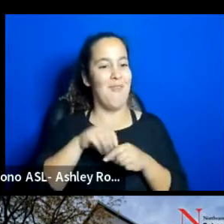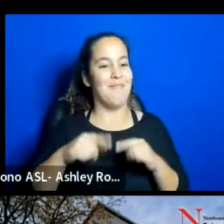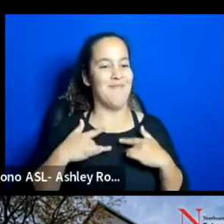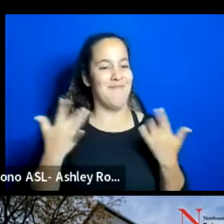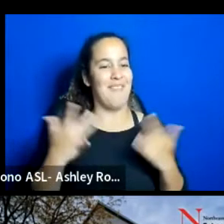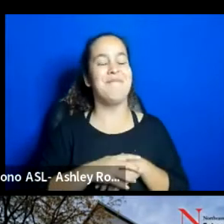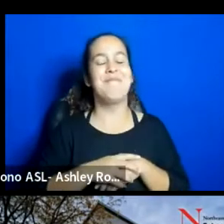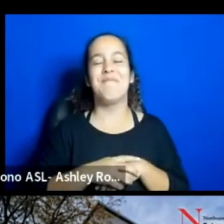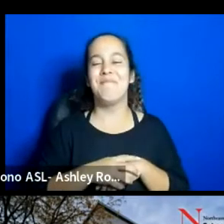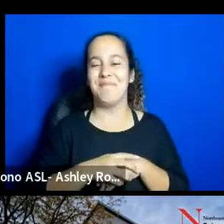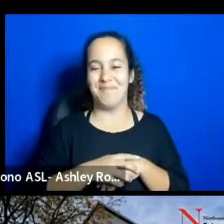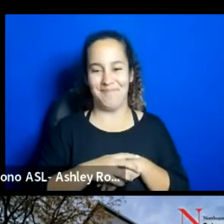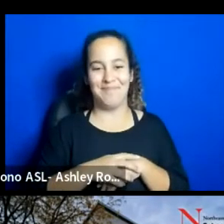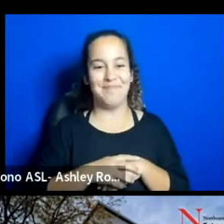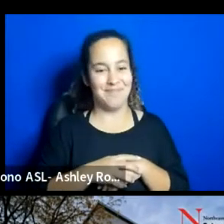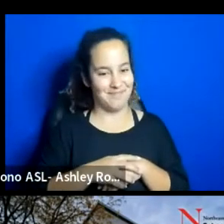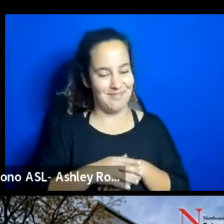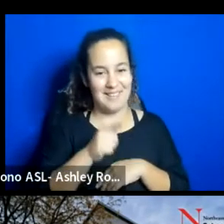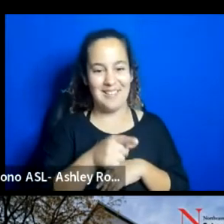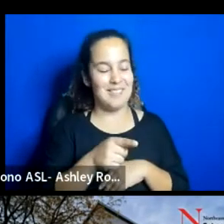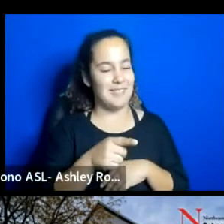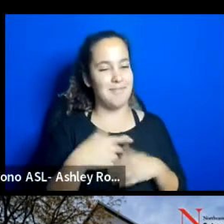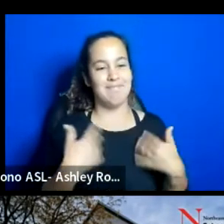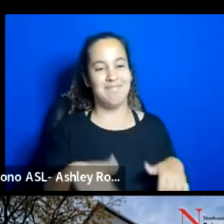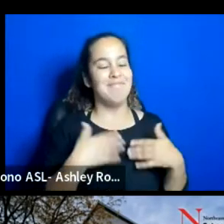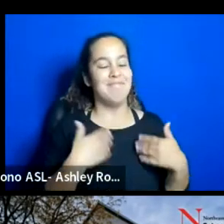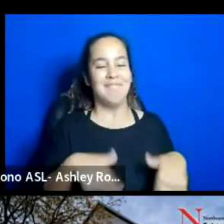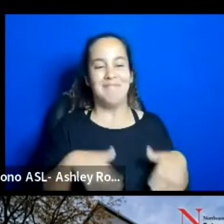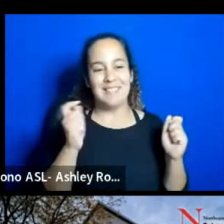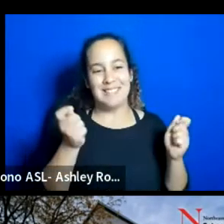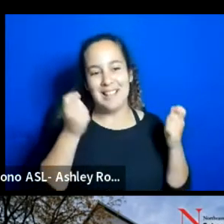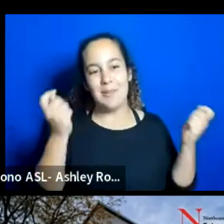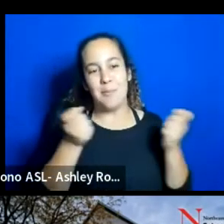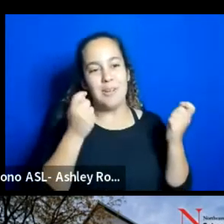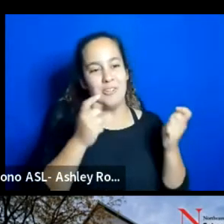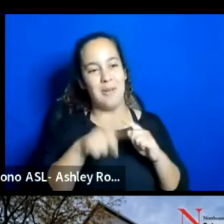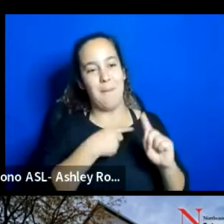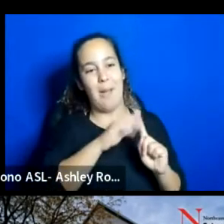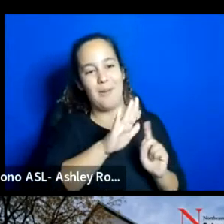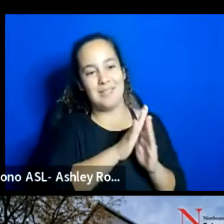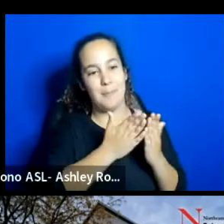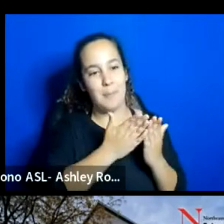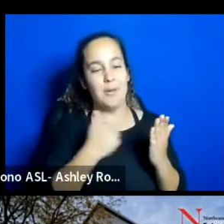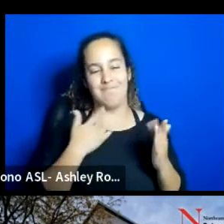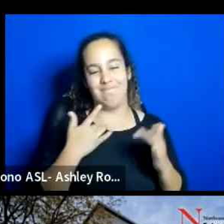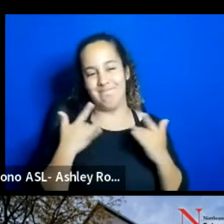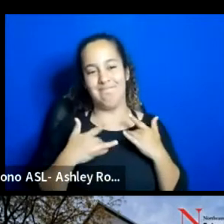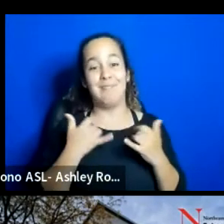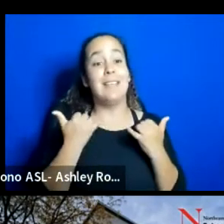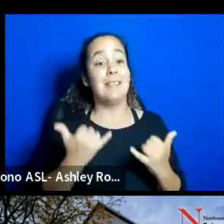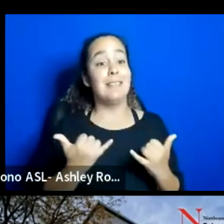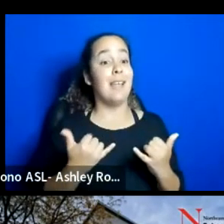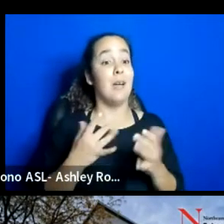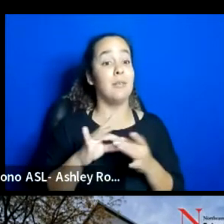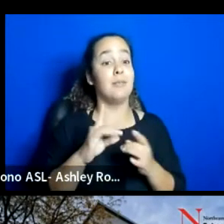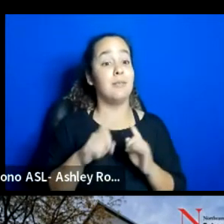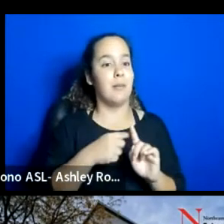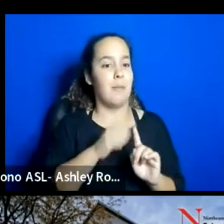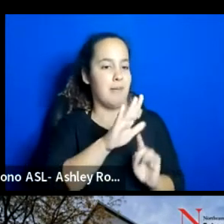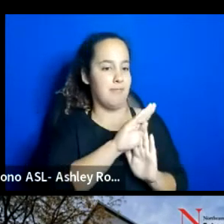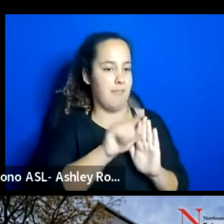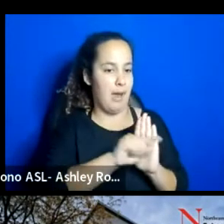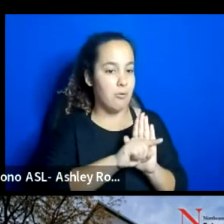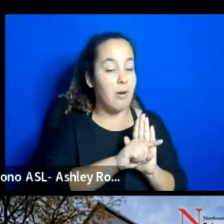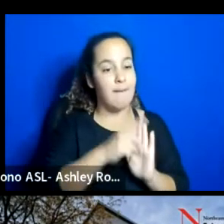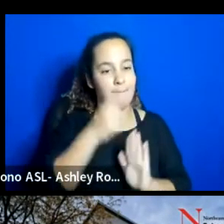and this very worthy celebration of Brent's new book. And I'm going to just give some Australian background to Brent's scholarship and